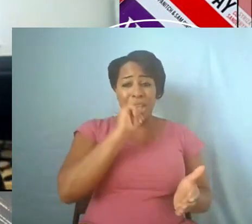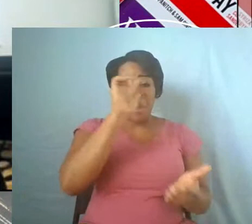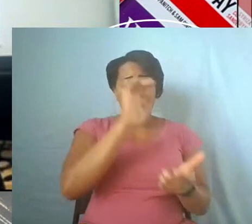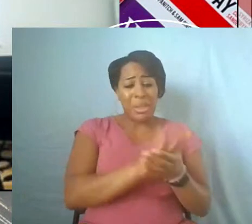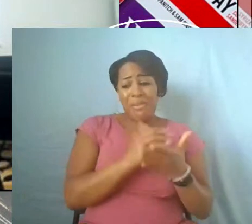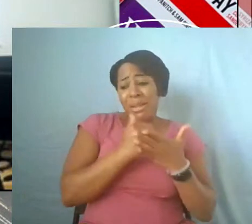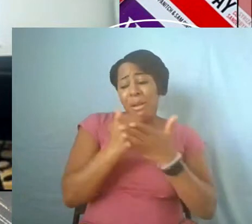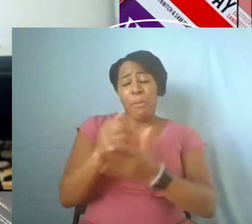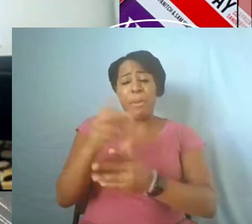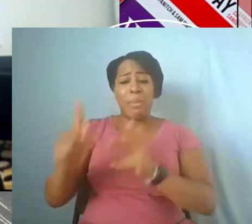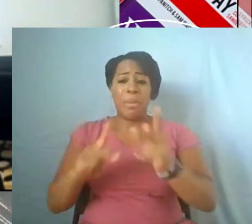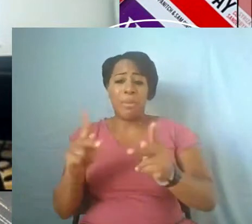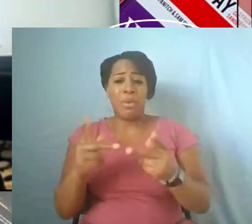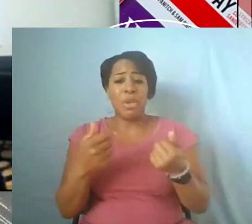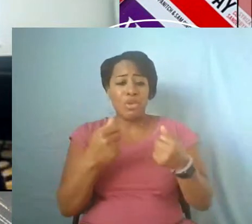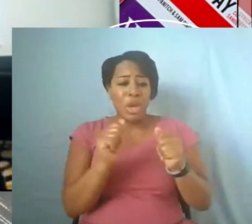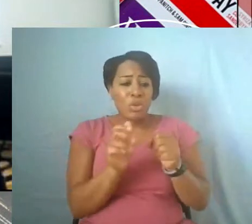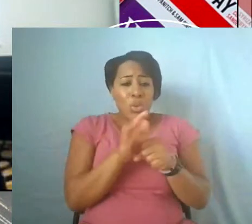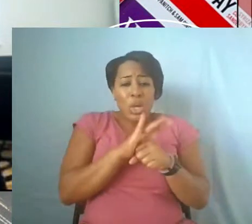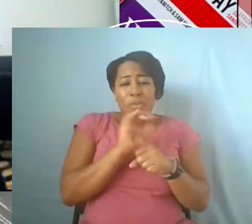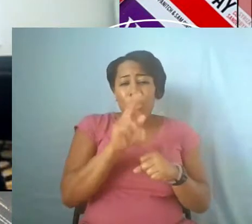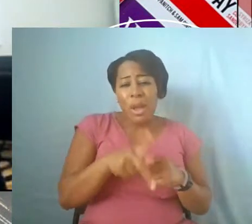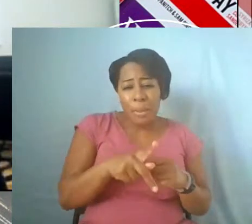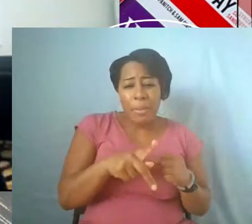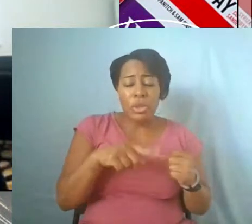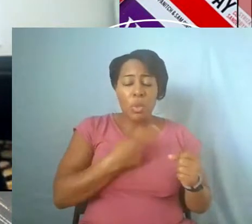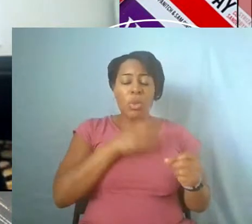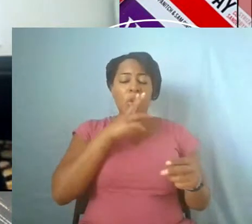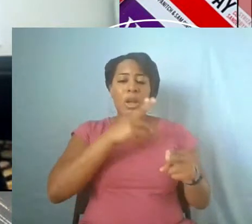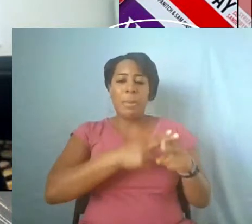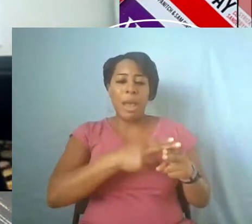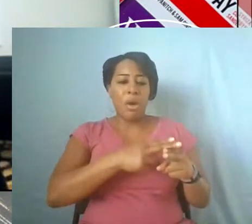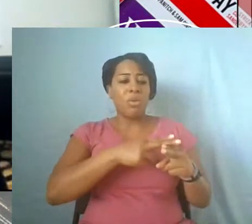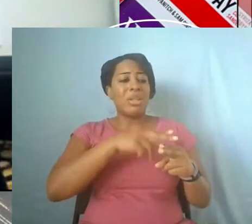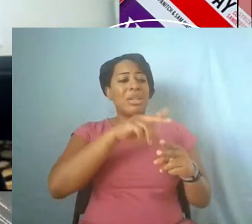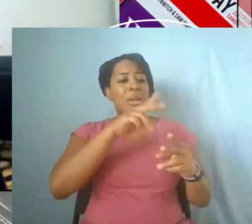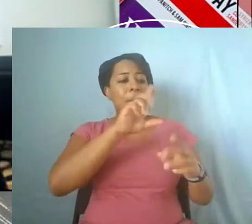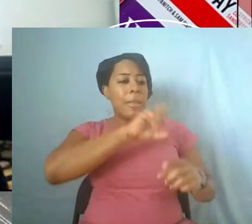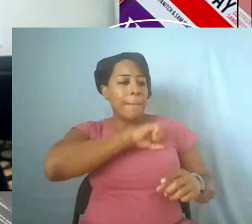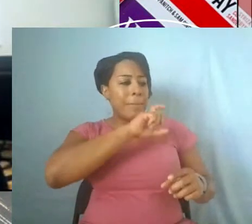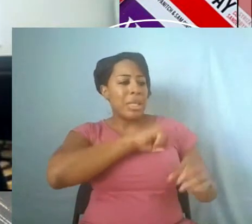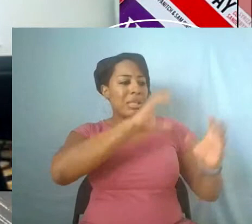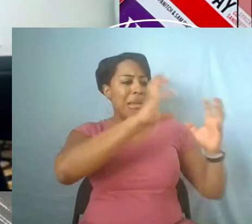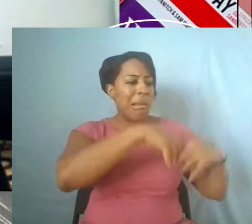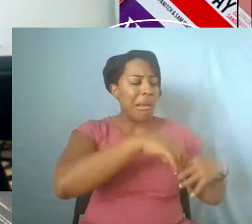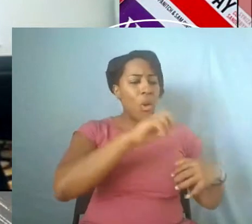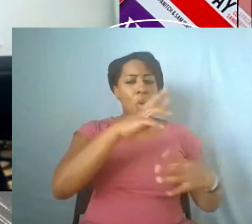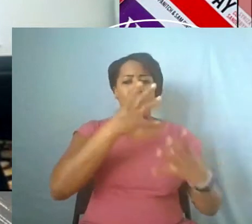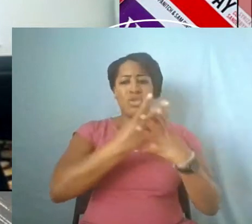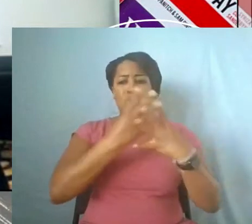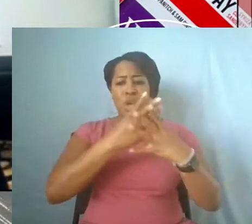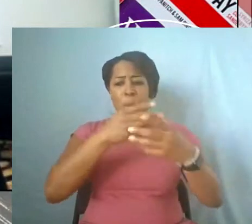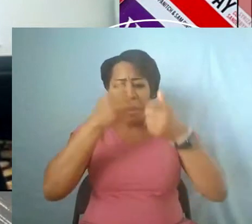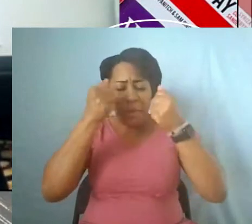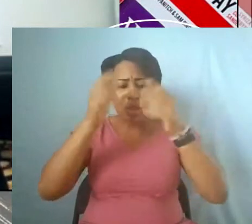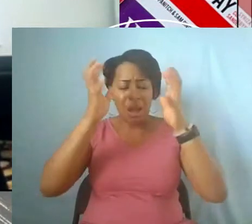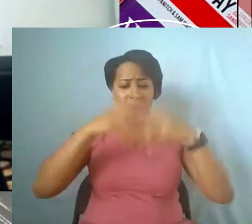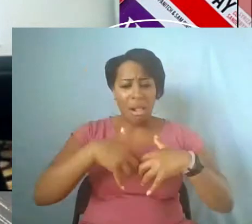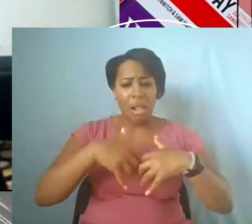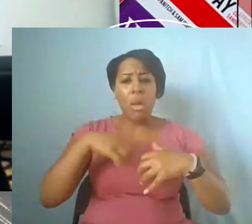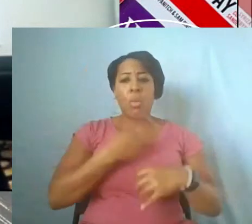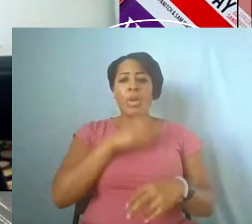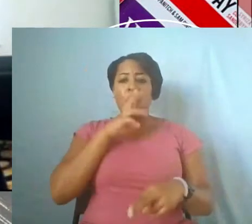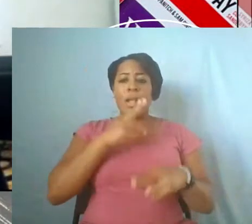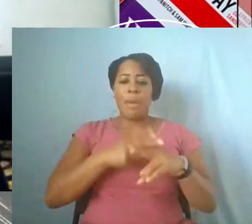what we would like to present today. When we're talking about defunding the police or deconstructing the prison industrial complex, we are talking about creating a